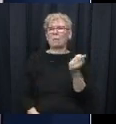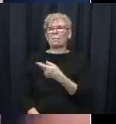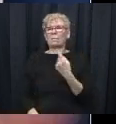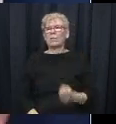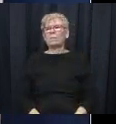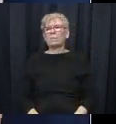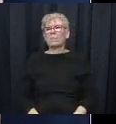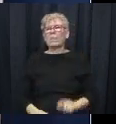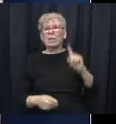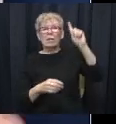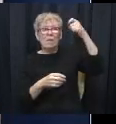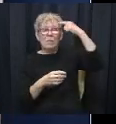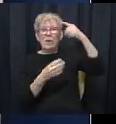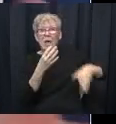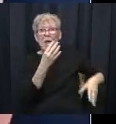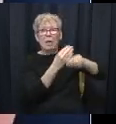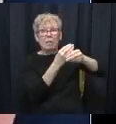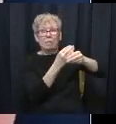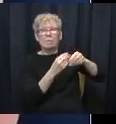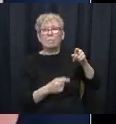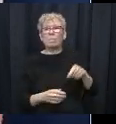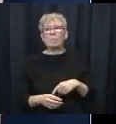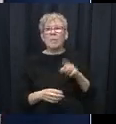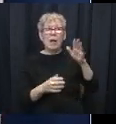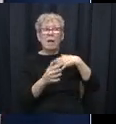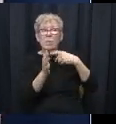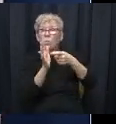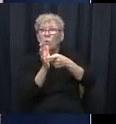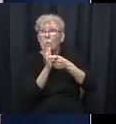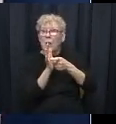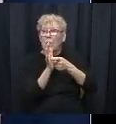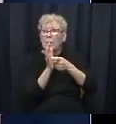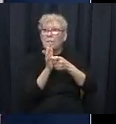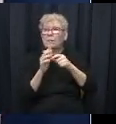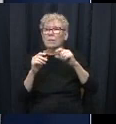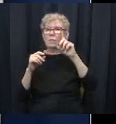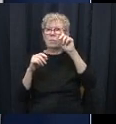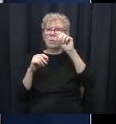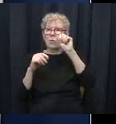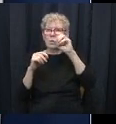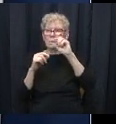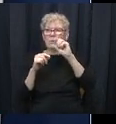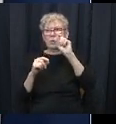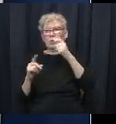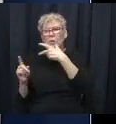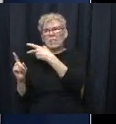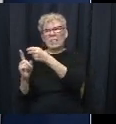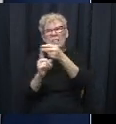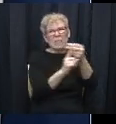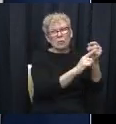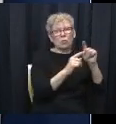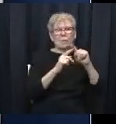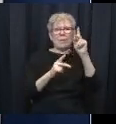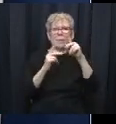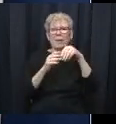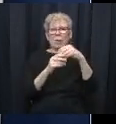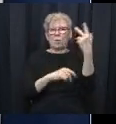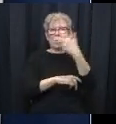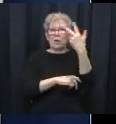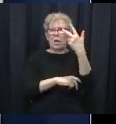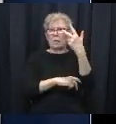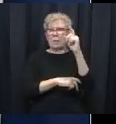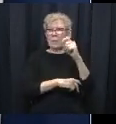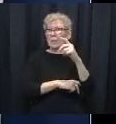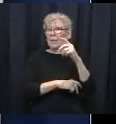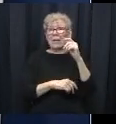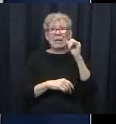so there are providers that haven't met that in different parts of the state, and we will reallocate that dose because the priority is getting it into the arms